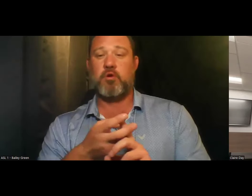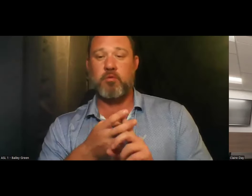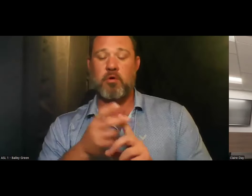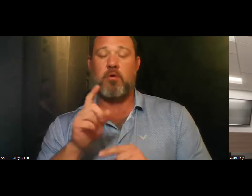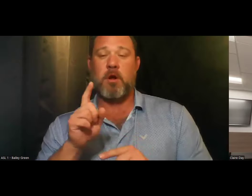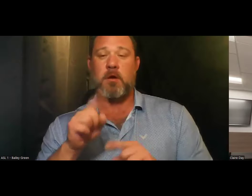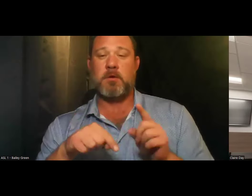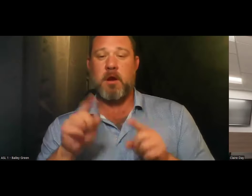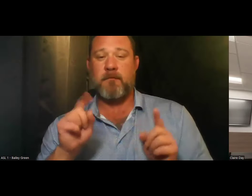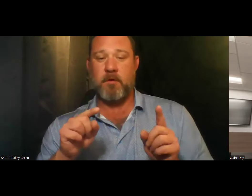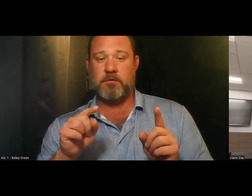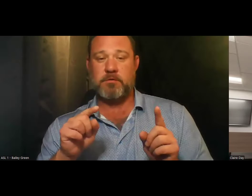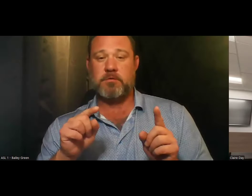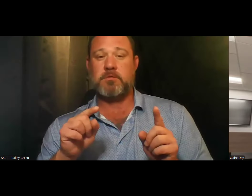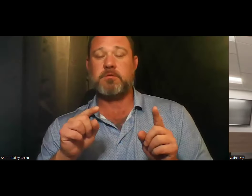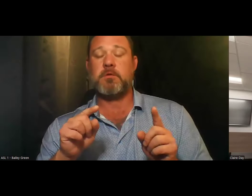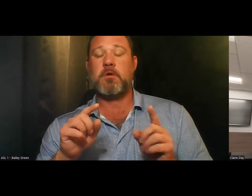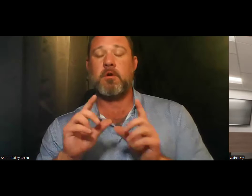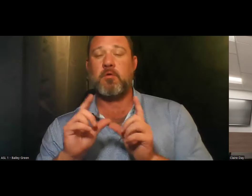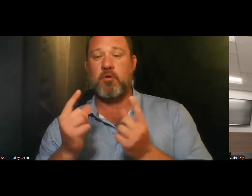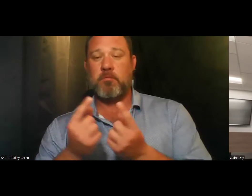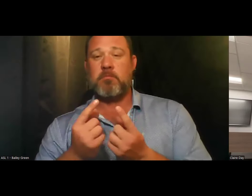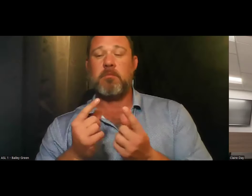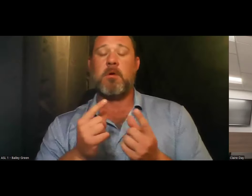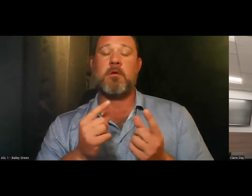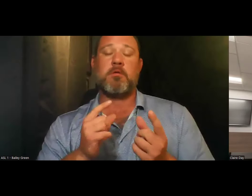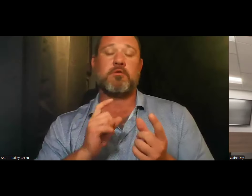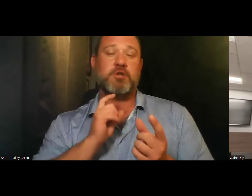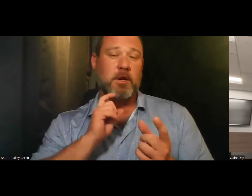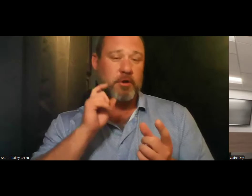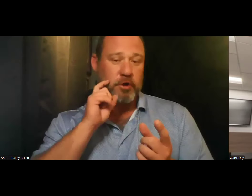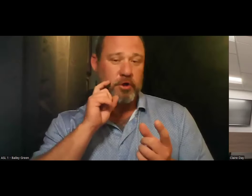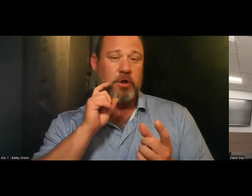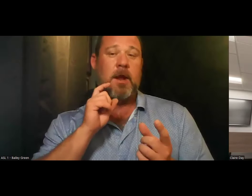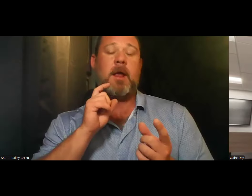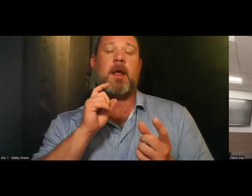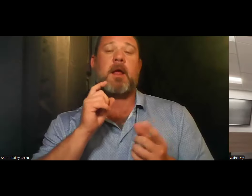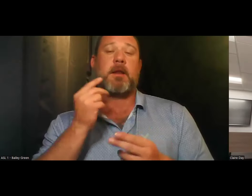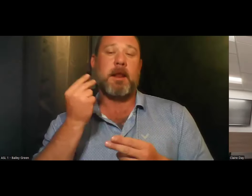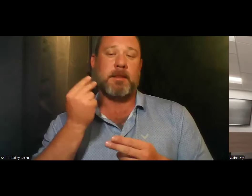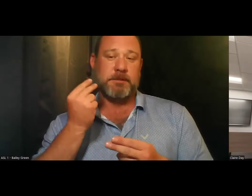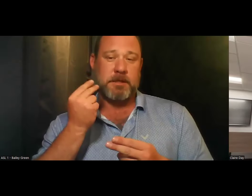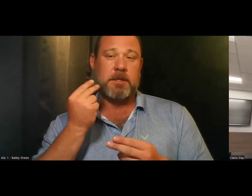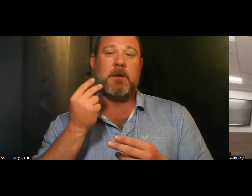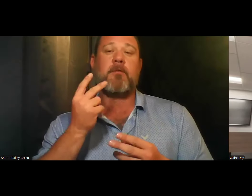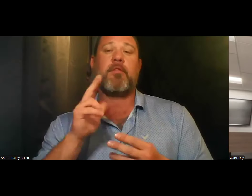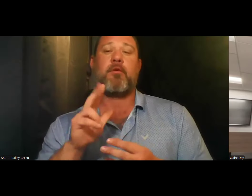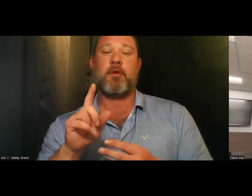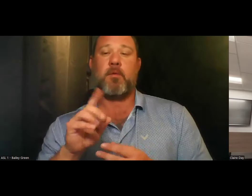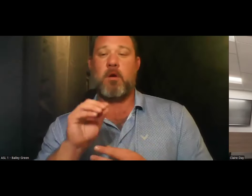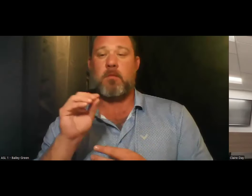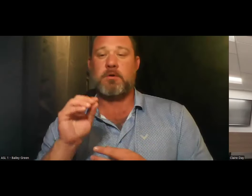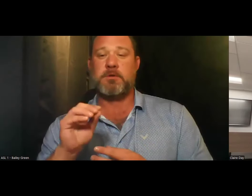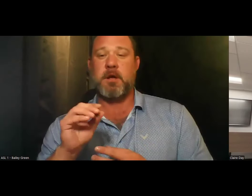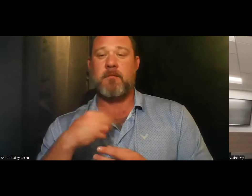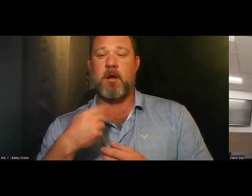diverse cohort, including both gender and ethnicity. 31% of